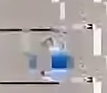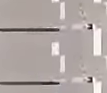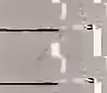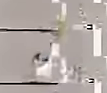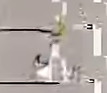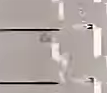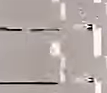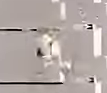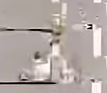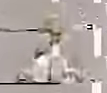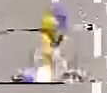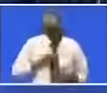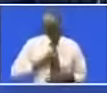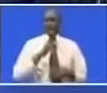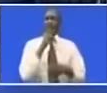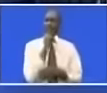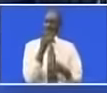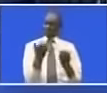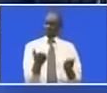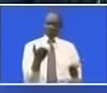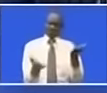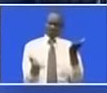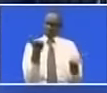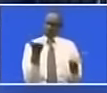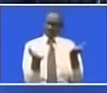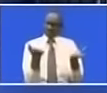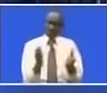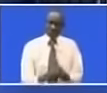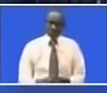in terms of participating in the election and vying for seats?